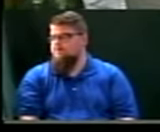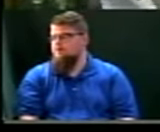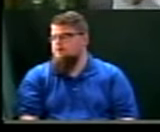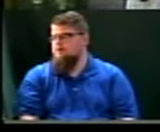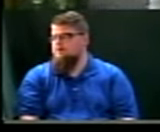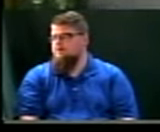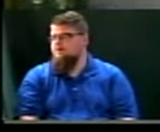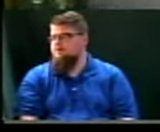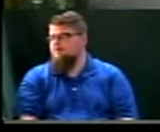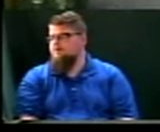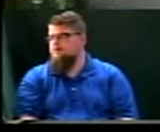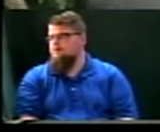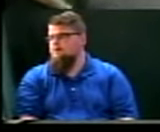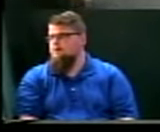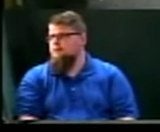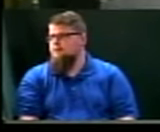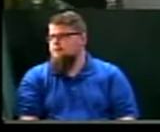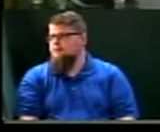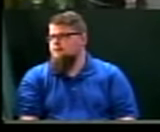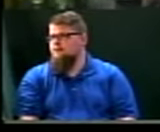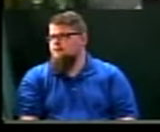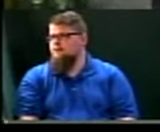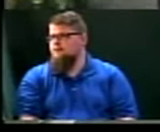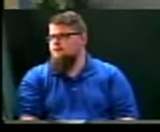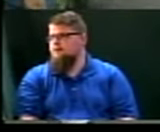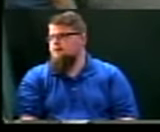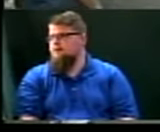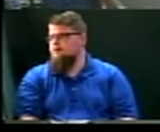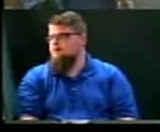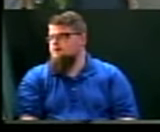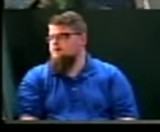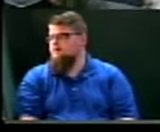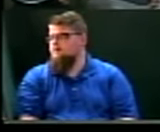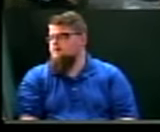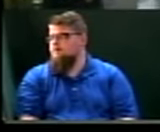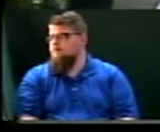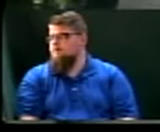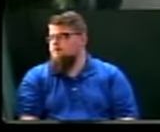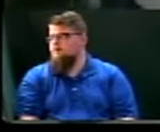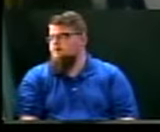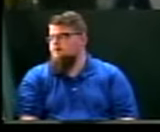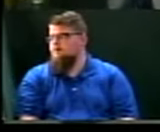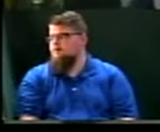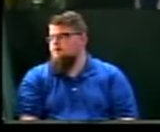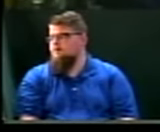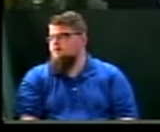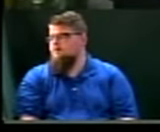Yes,